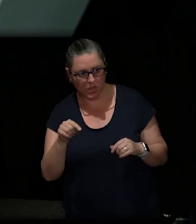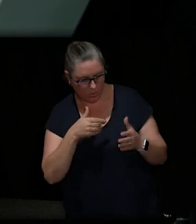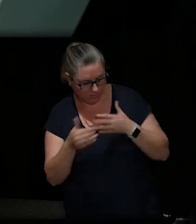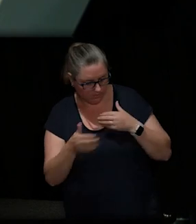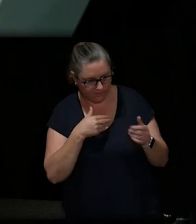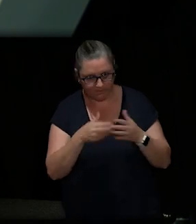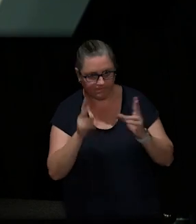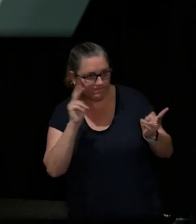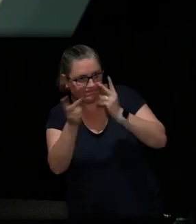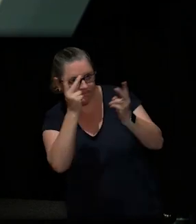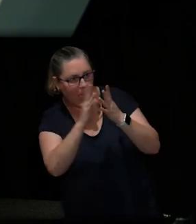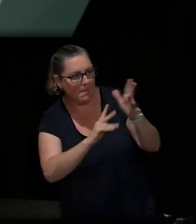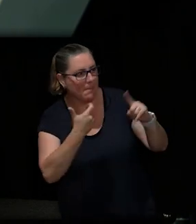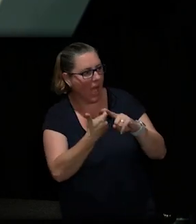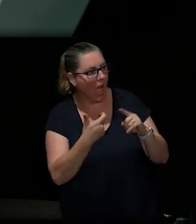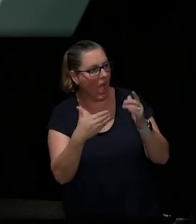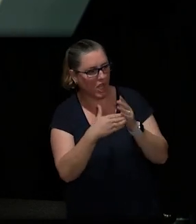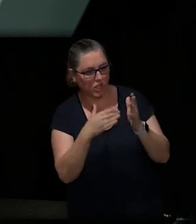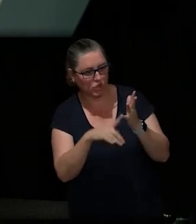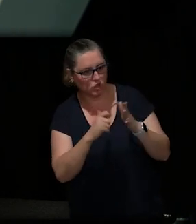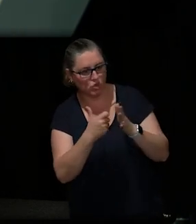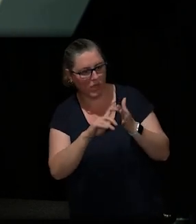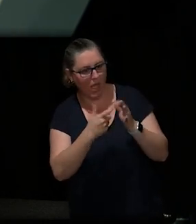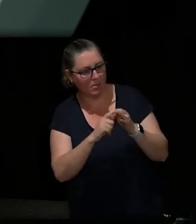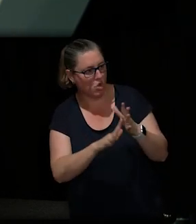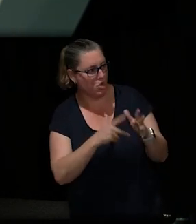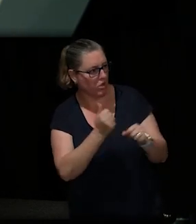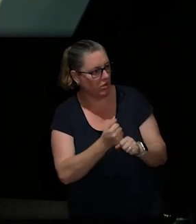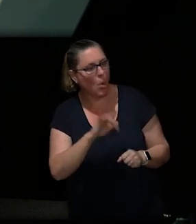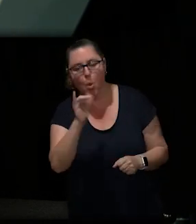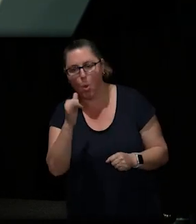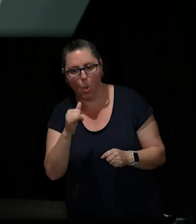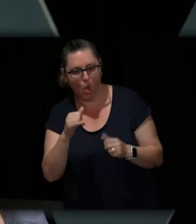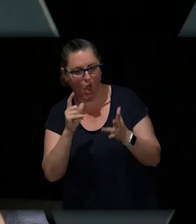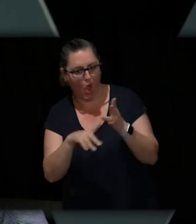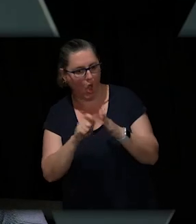or Oprah Winfrey to counter Trump's second run?